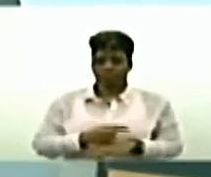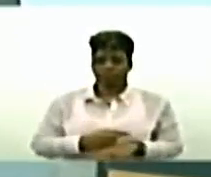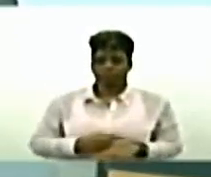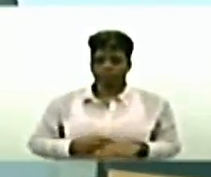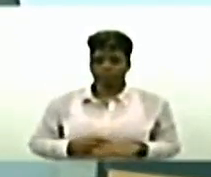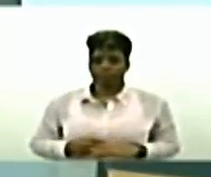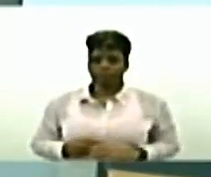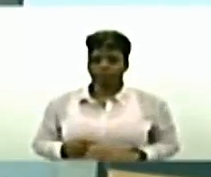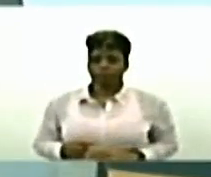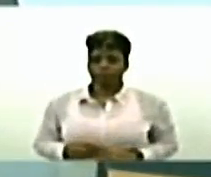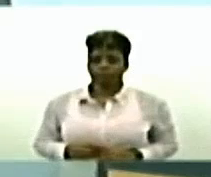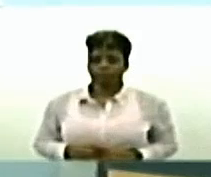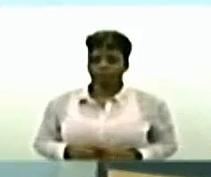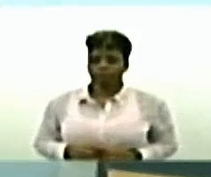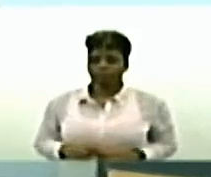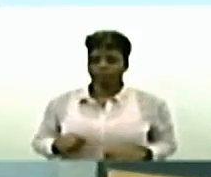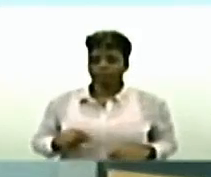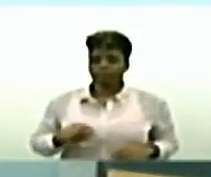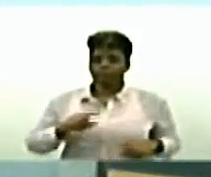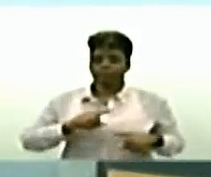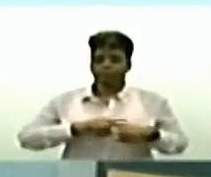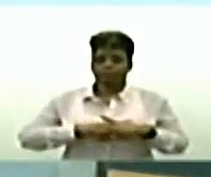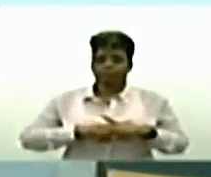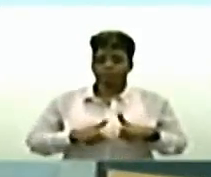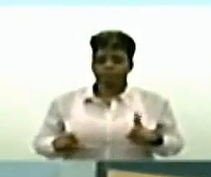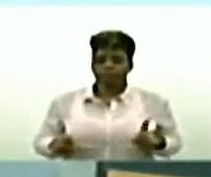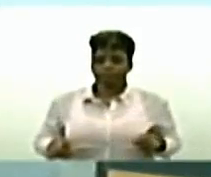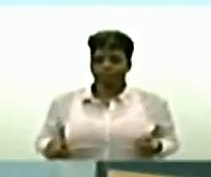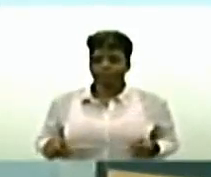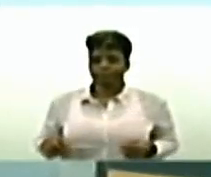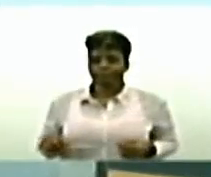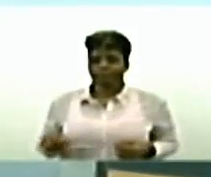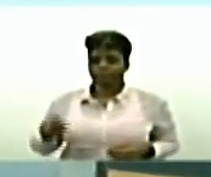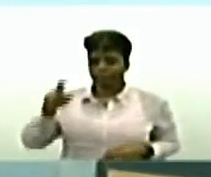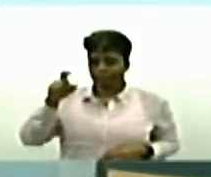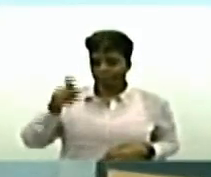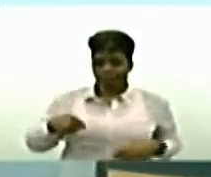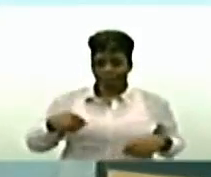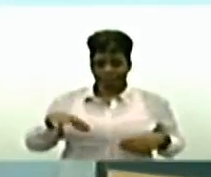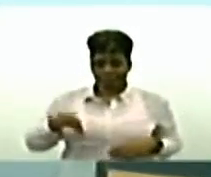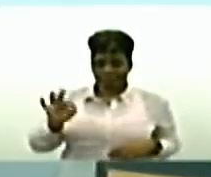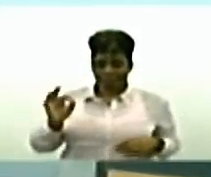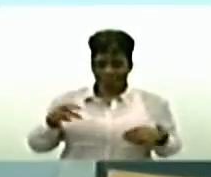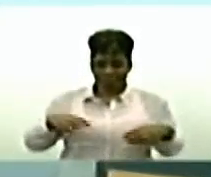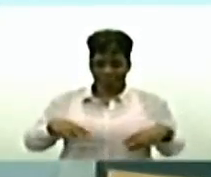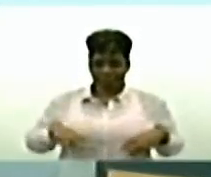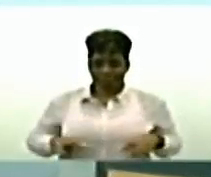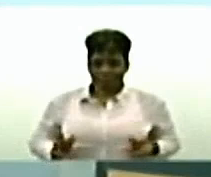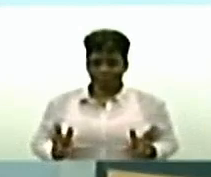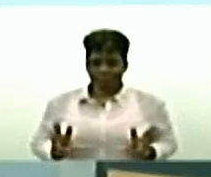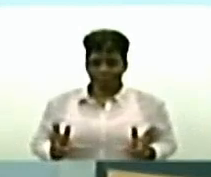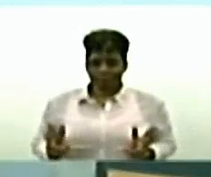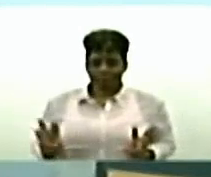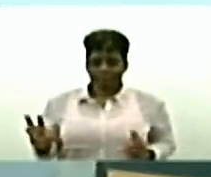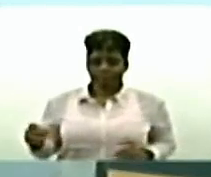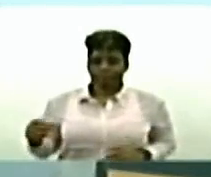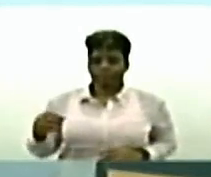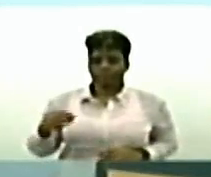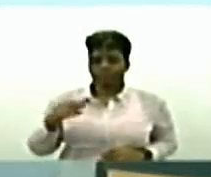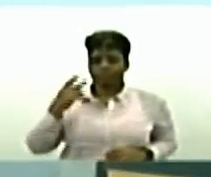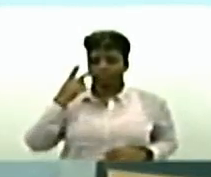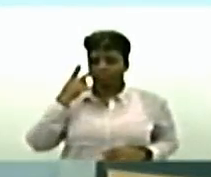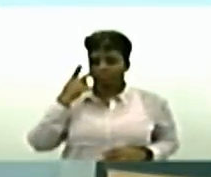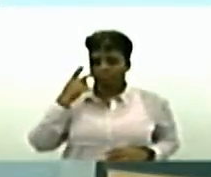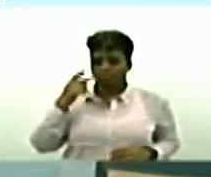But the point is, you had to find a way when you're on tours to navigate the eyes of